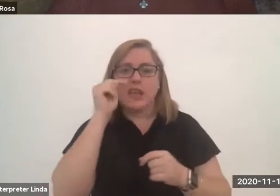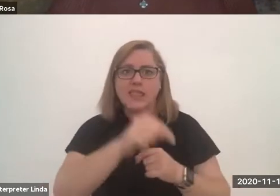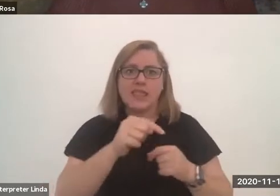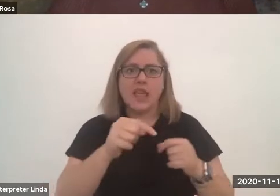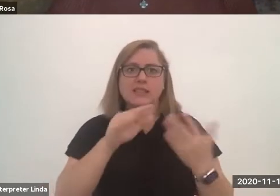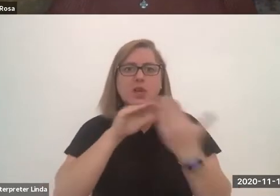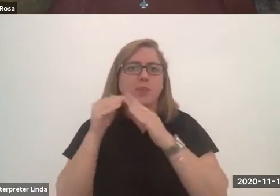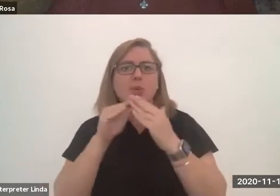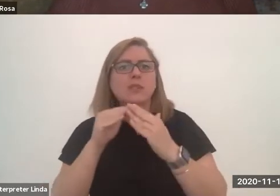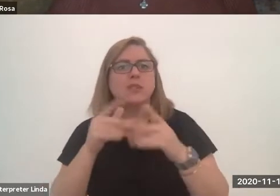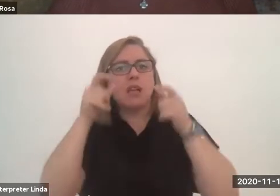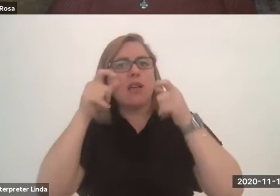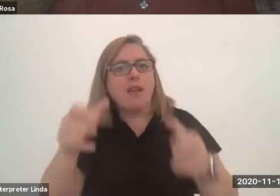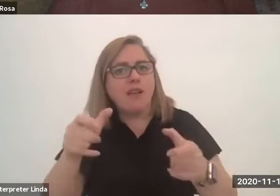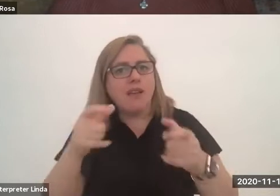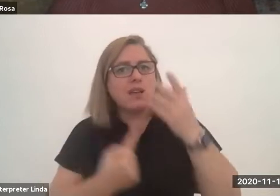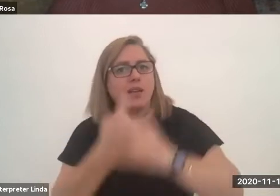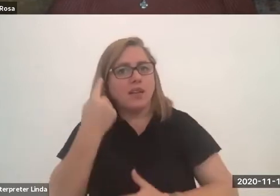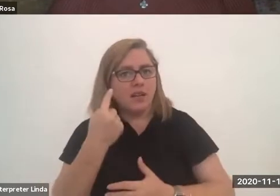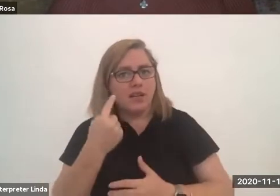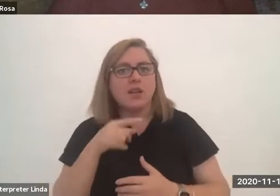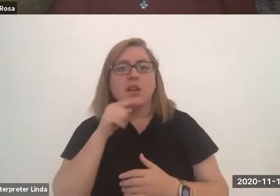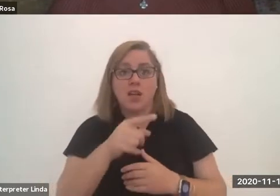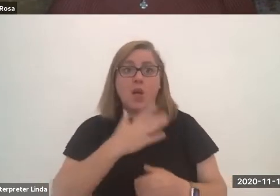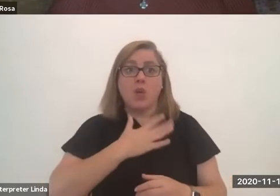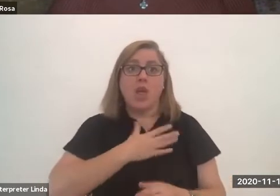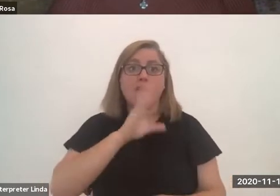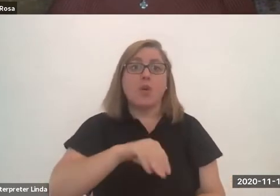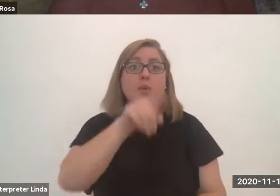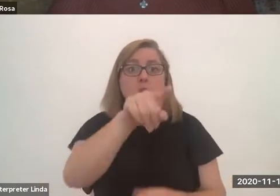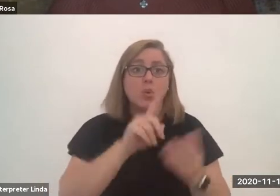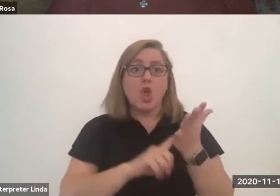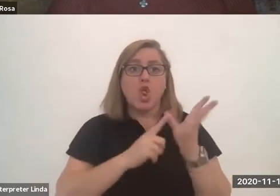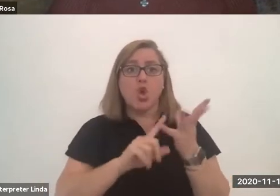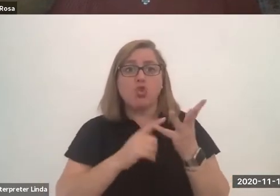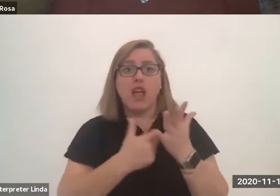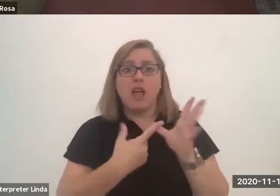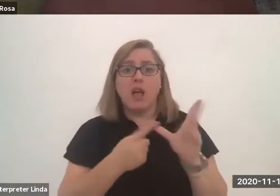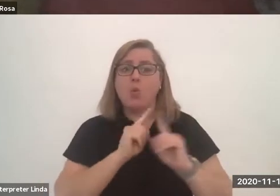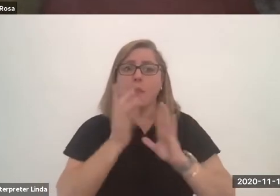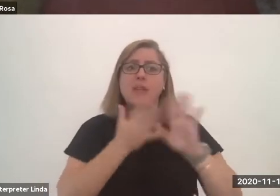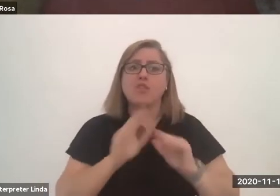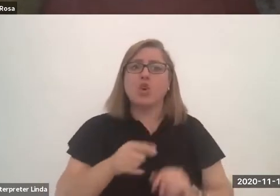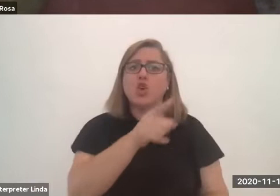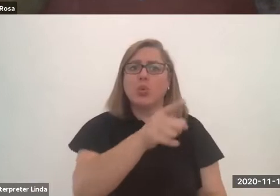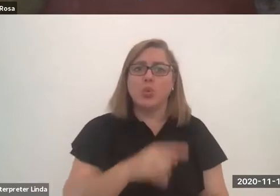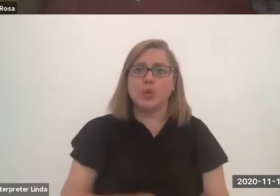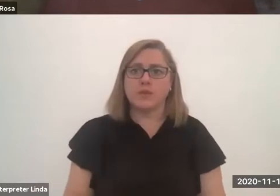community care. I would like to know, Laura, what does that mean to you? Yeah,